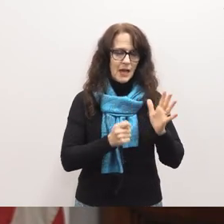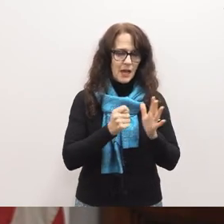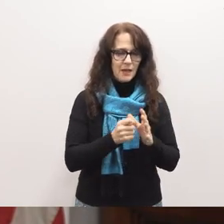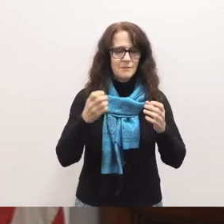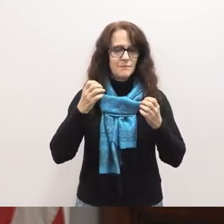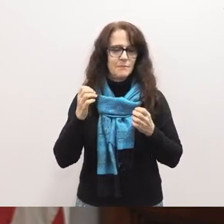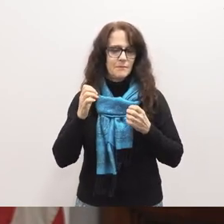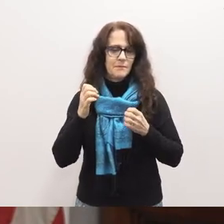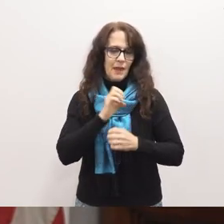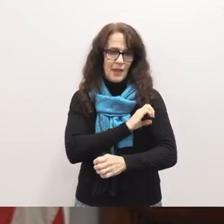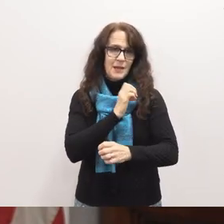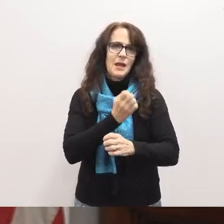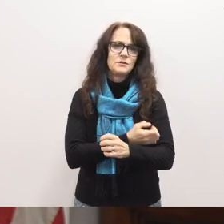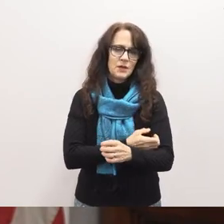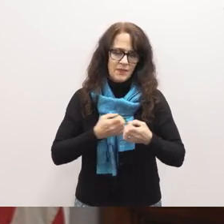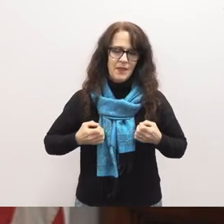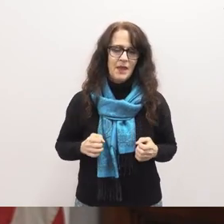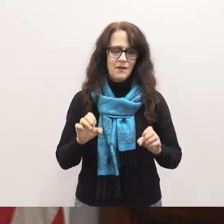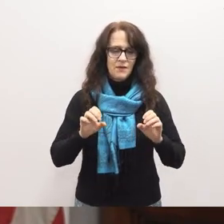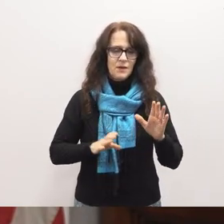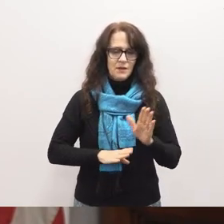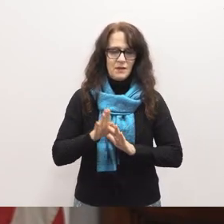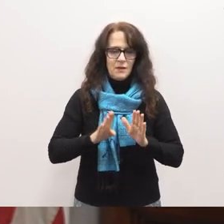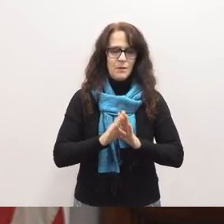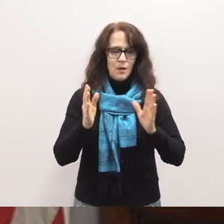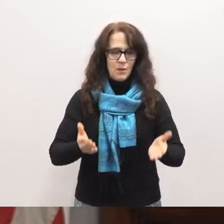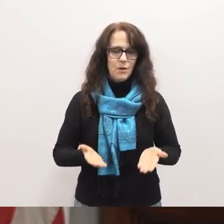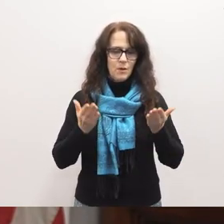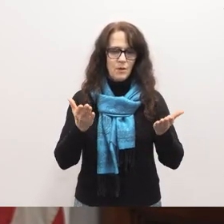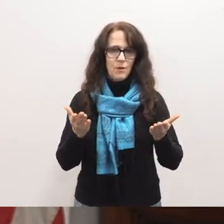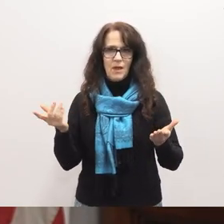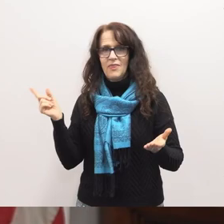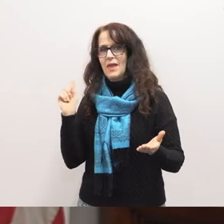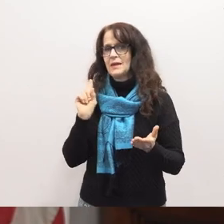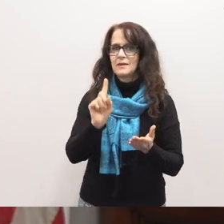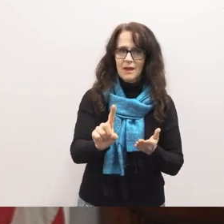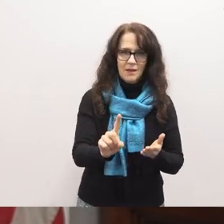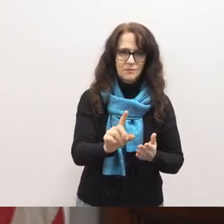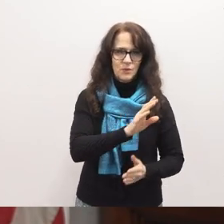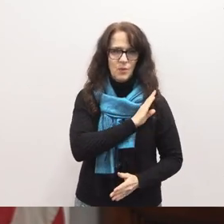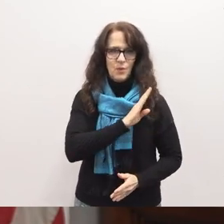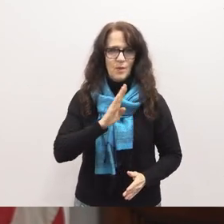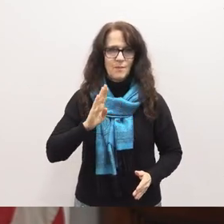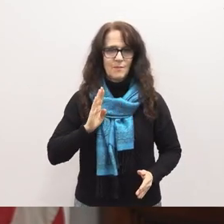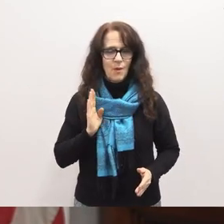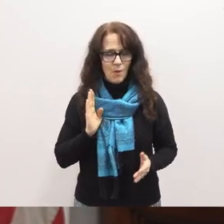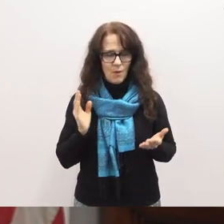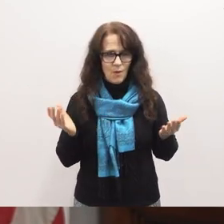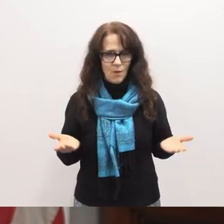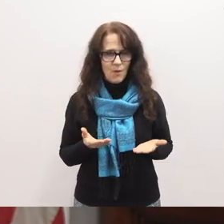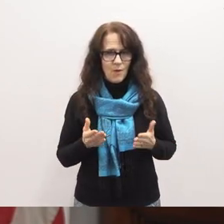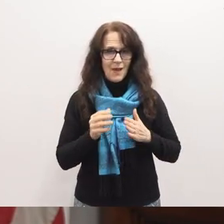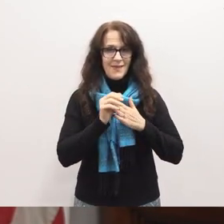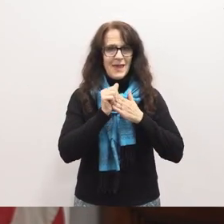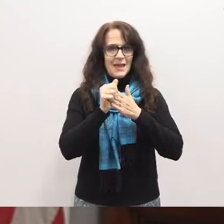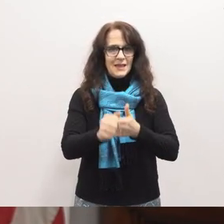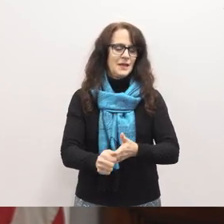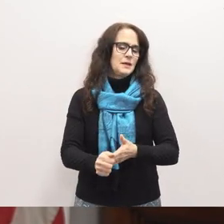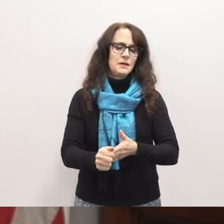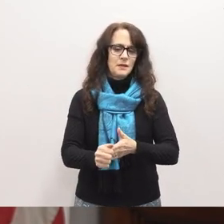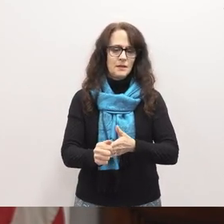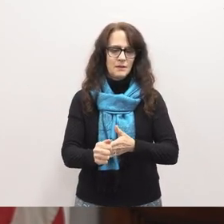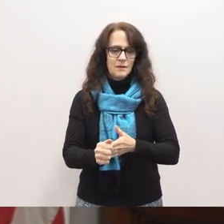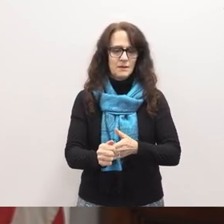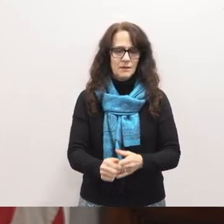and all the effort that it takes to develop recommendations that then come to our board and that then lead to